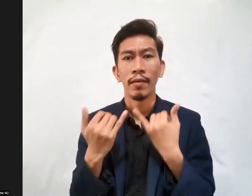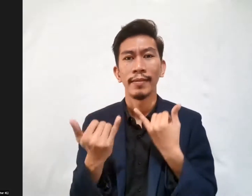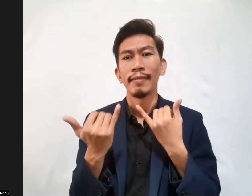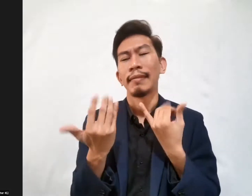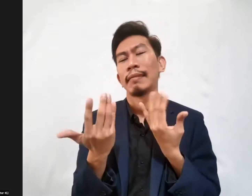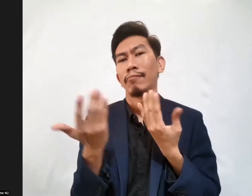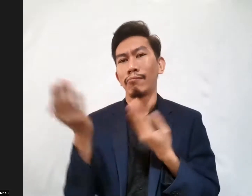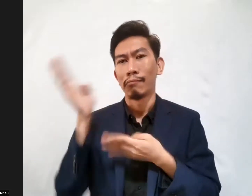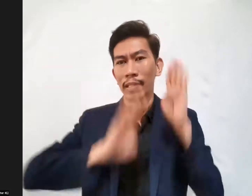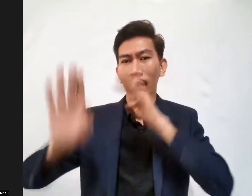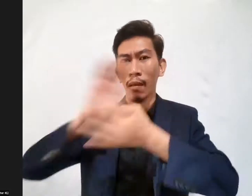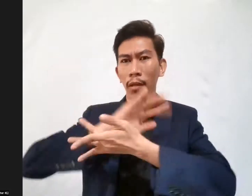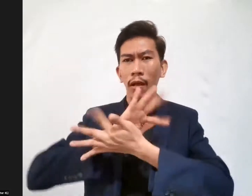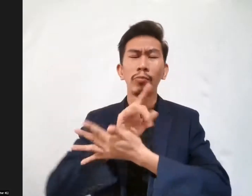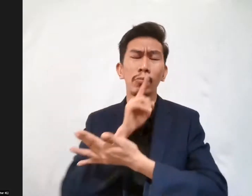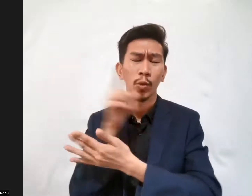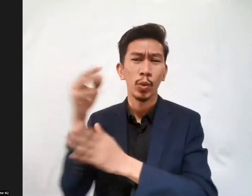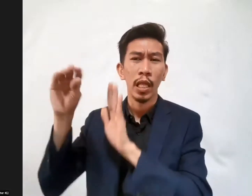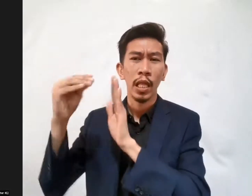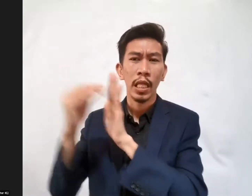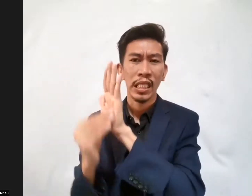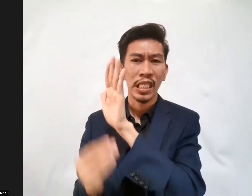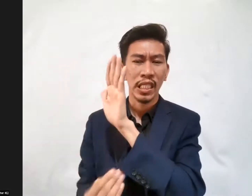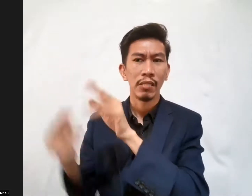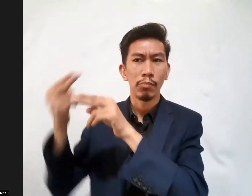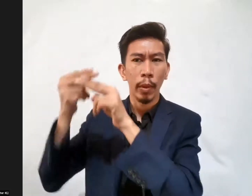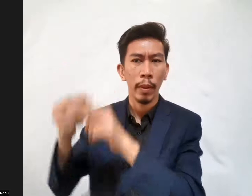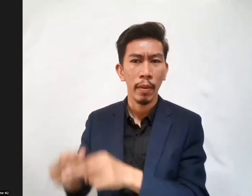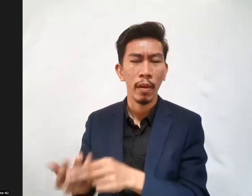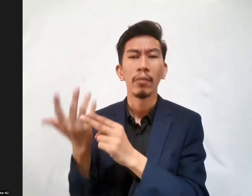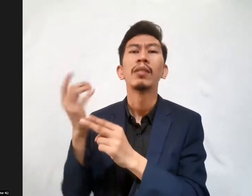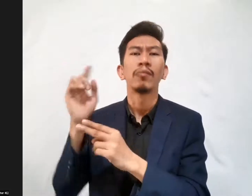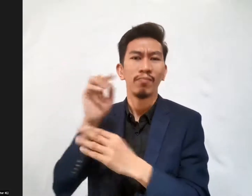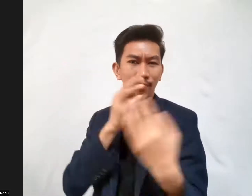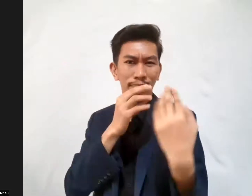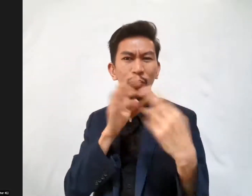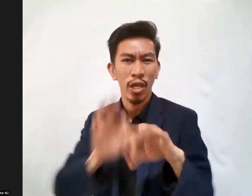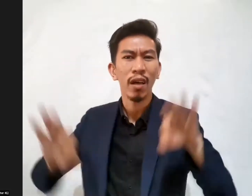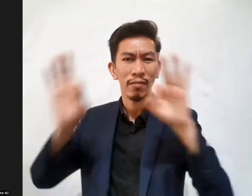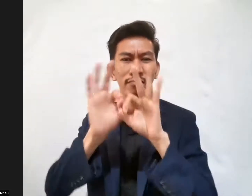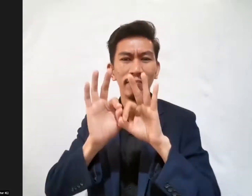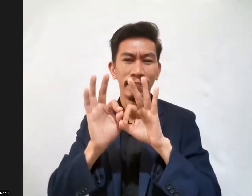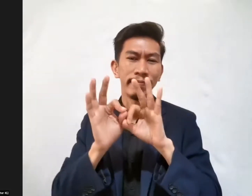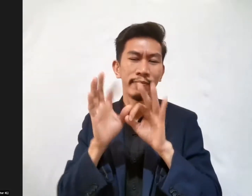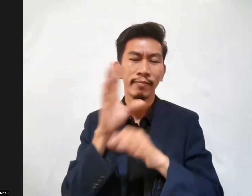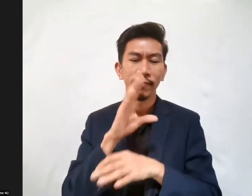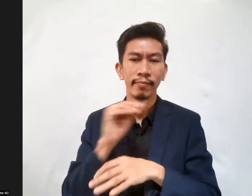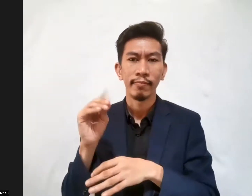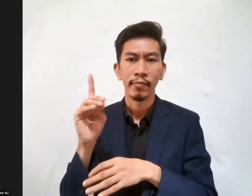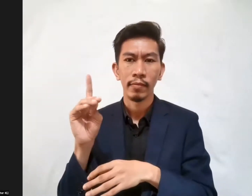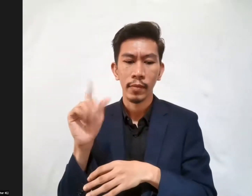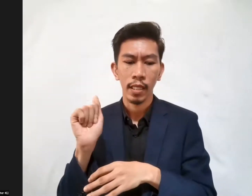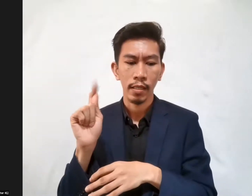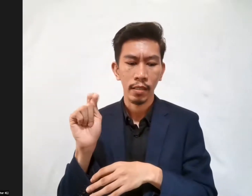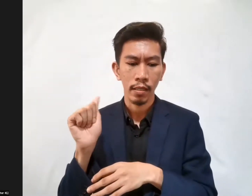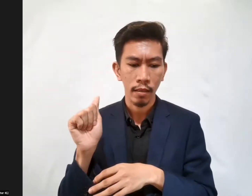how data is playing a very important role. And it's critical to have information, all of this information,